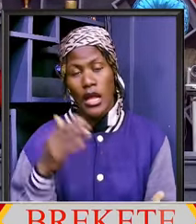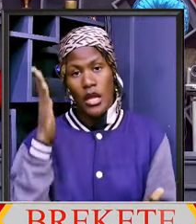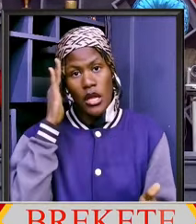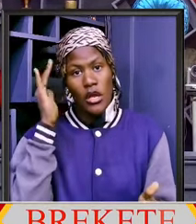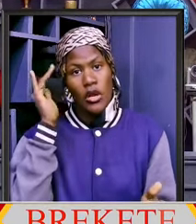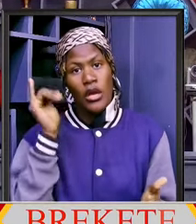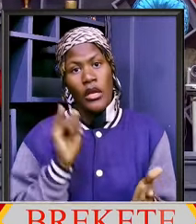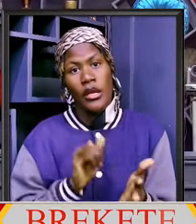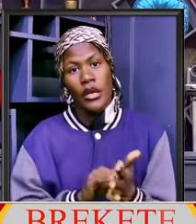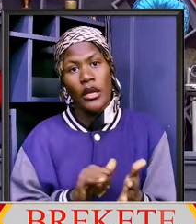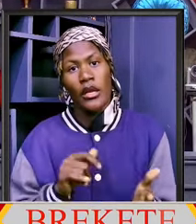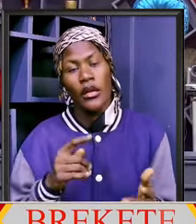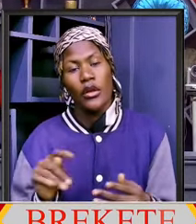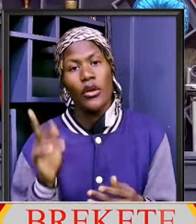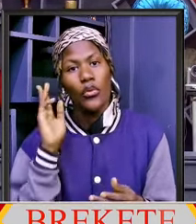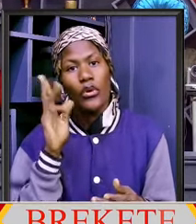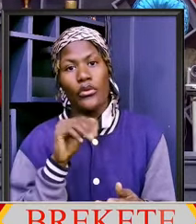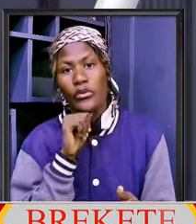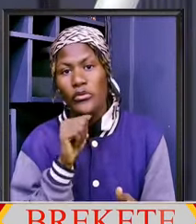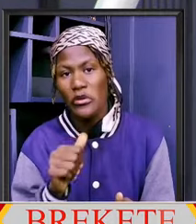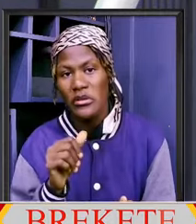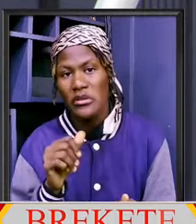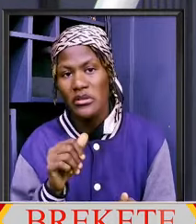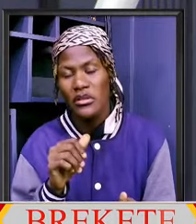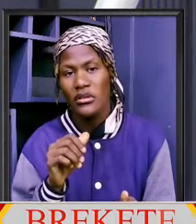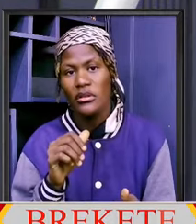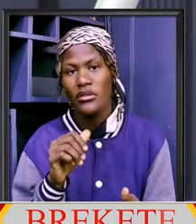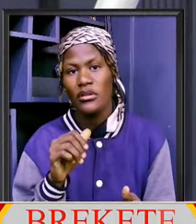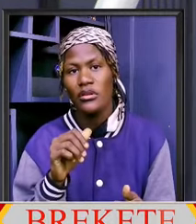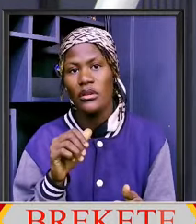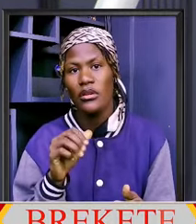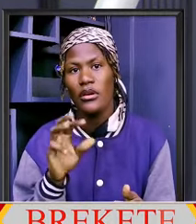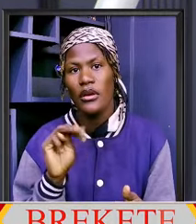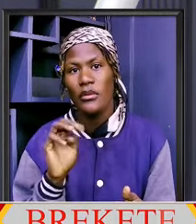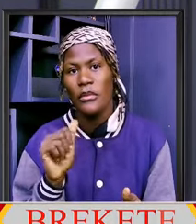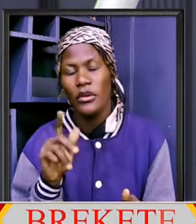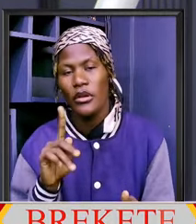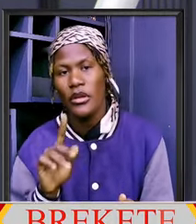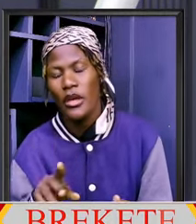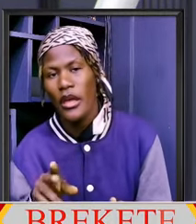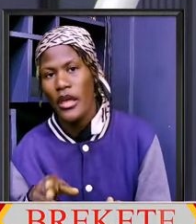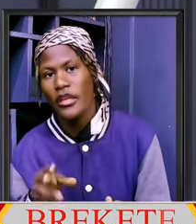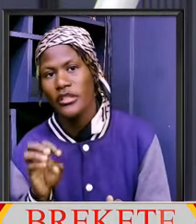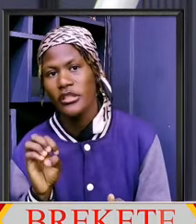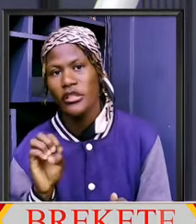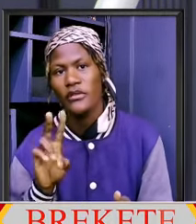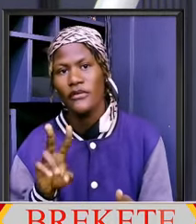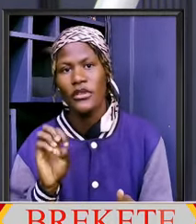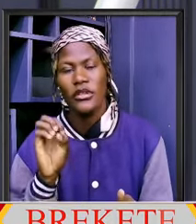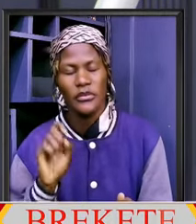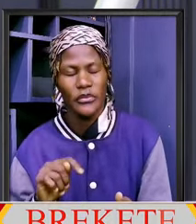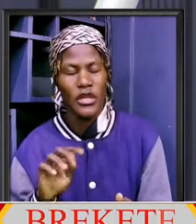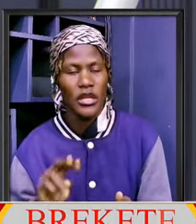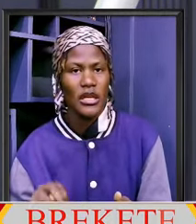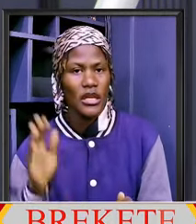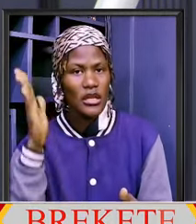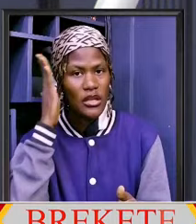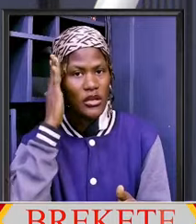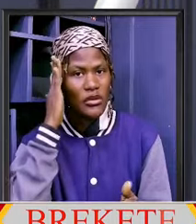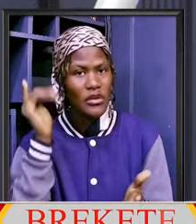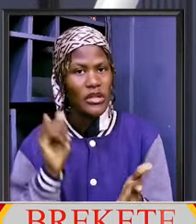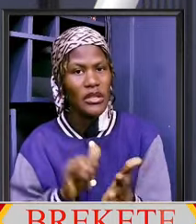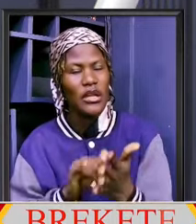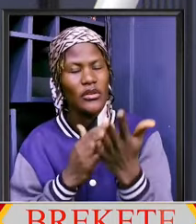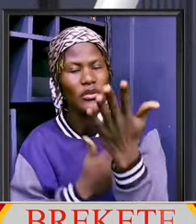They know. Some of them, because of the human sacrifice where they don't do other things, where they don't do, they know, say, they know God is